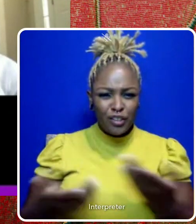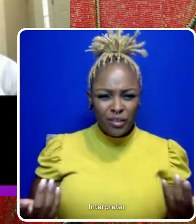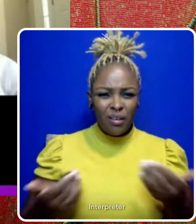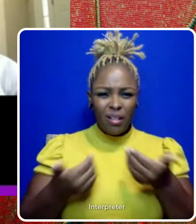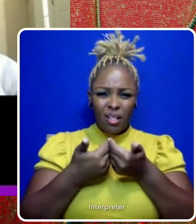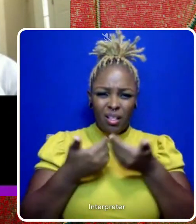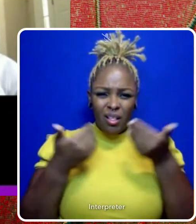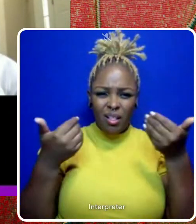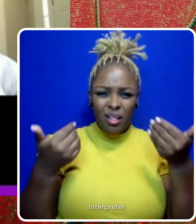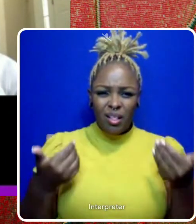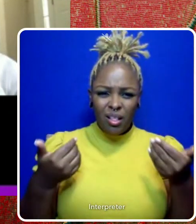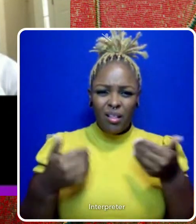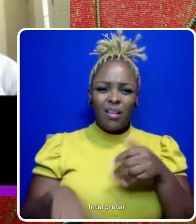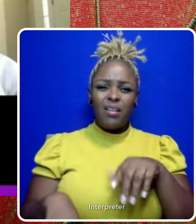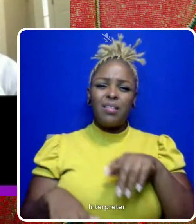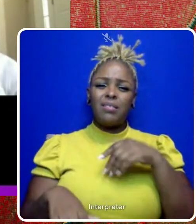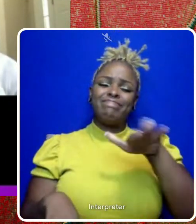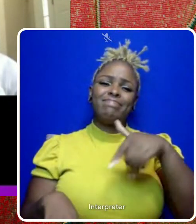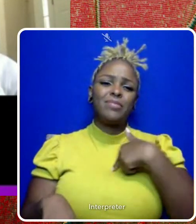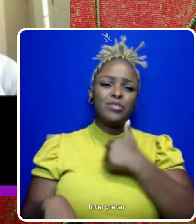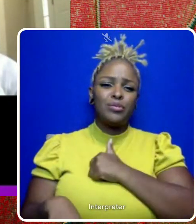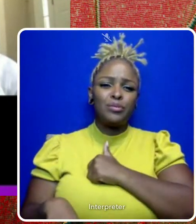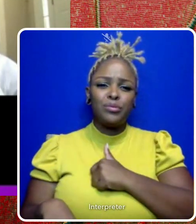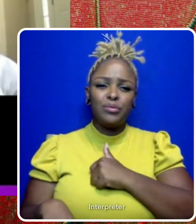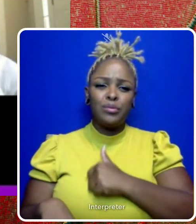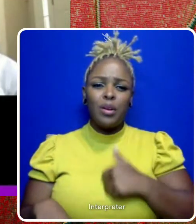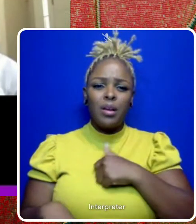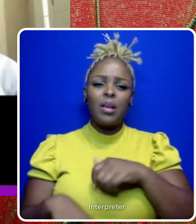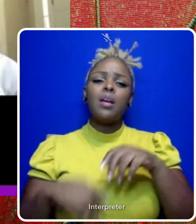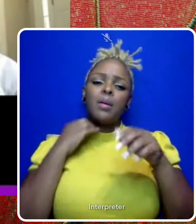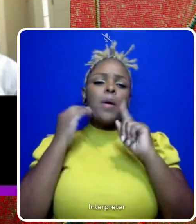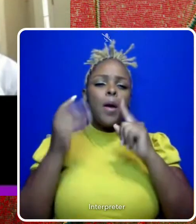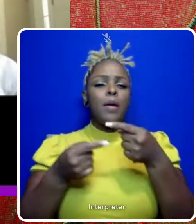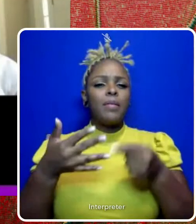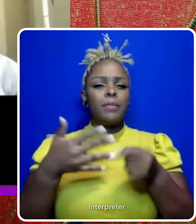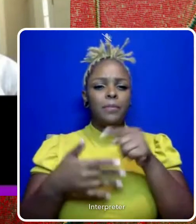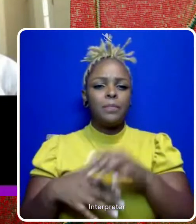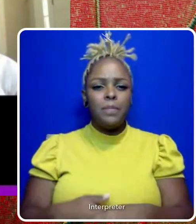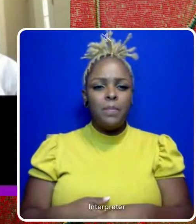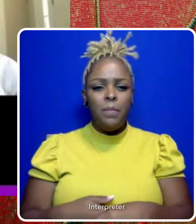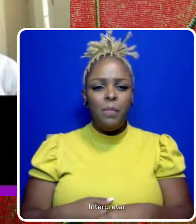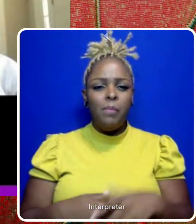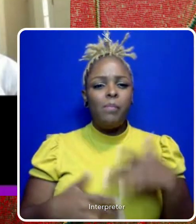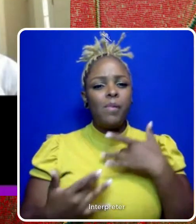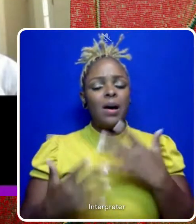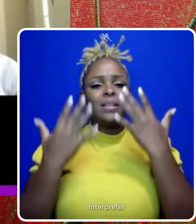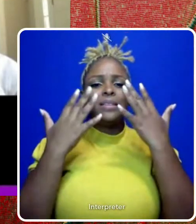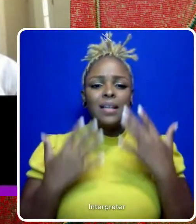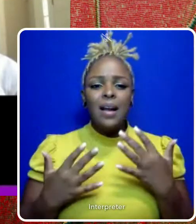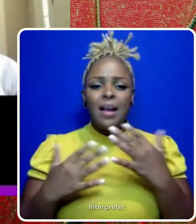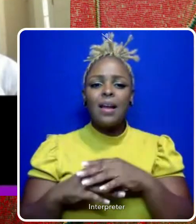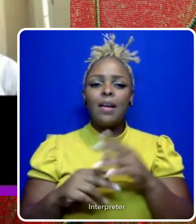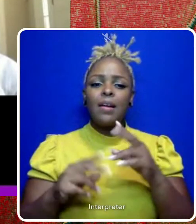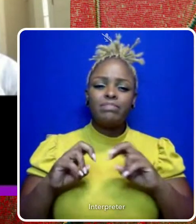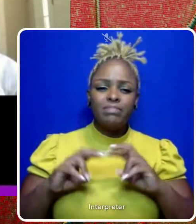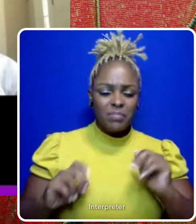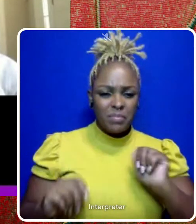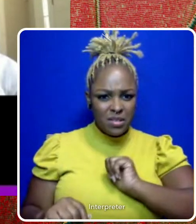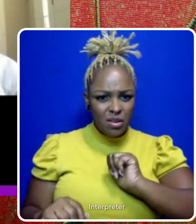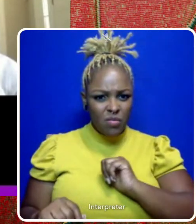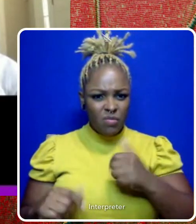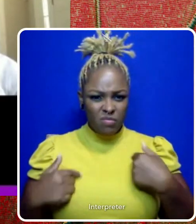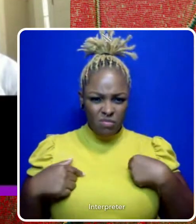my words over and over to prove to myself I was worth the struggle. To the Midwest, to Pakistan, you